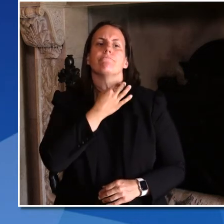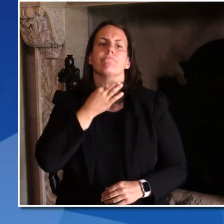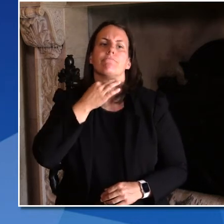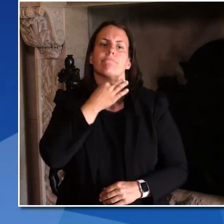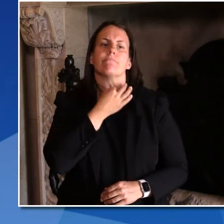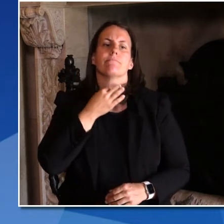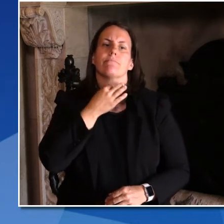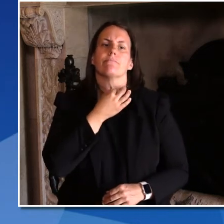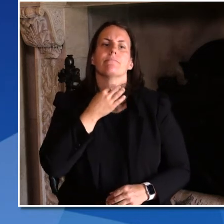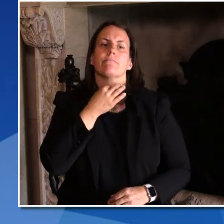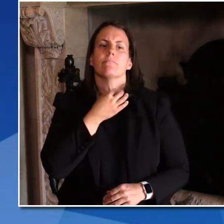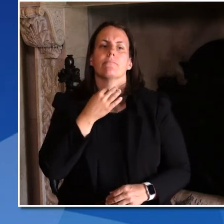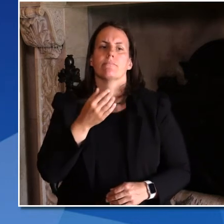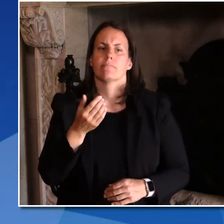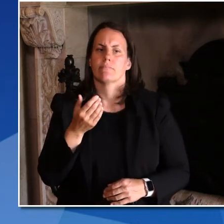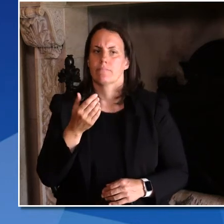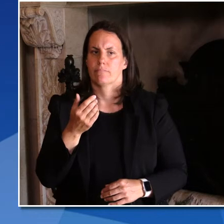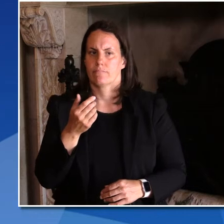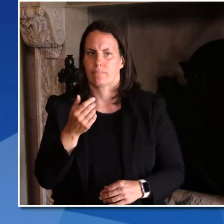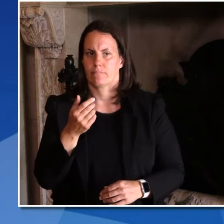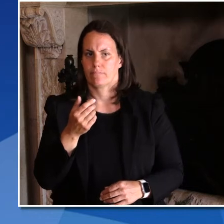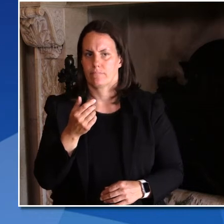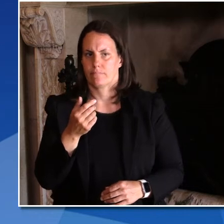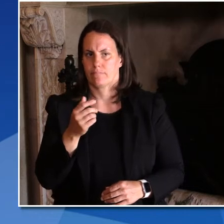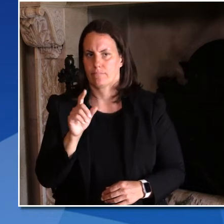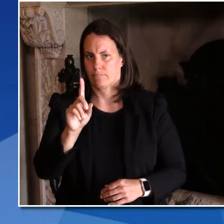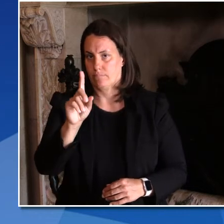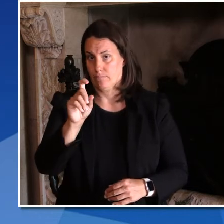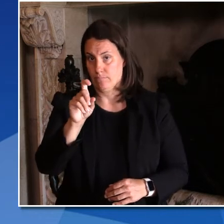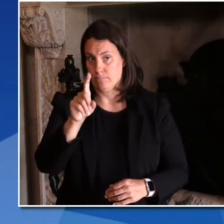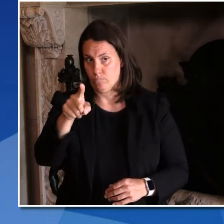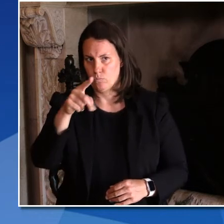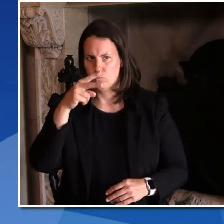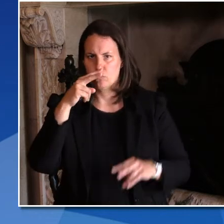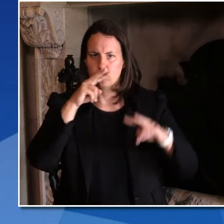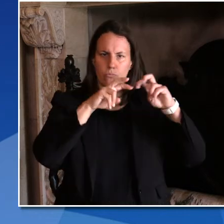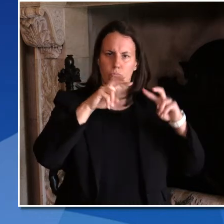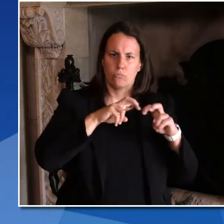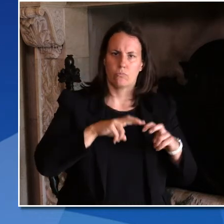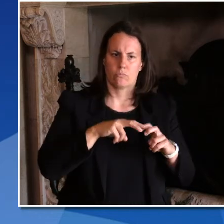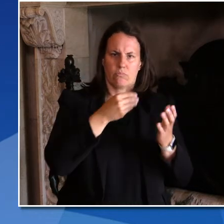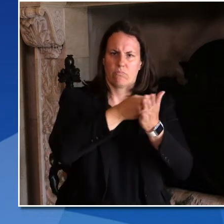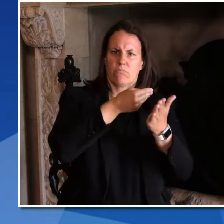to cost, and what is the funding source for them? Thank you.